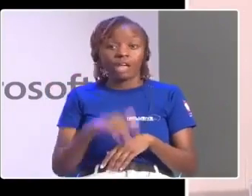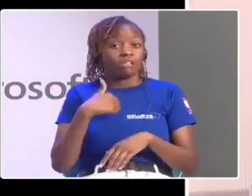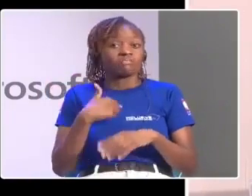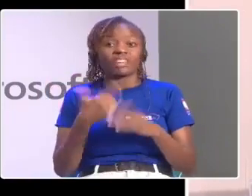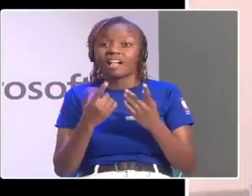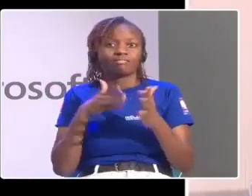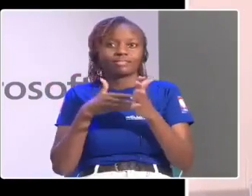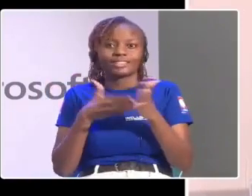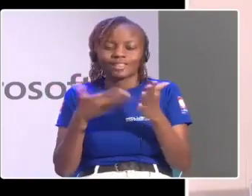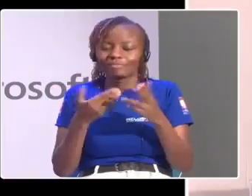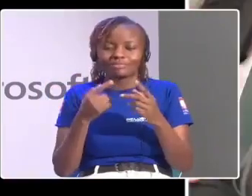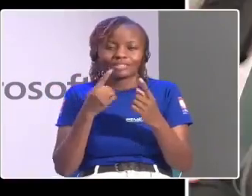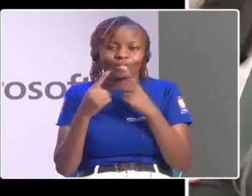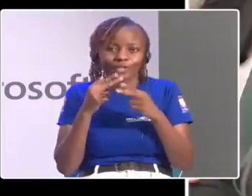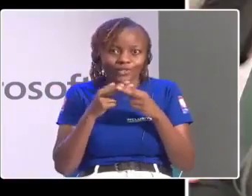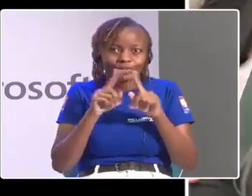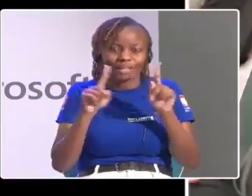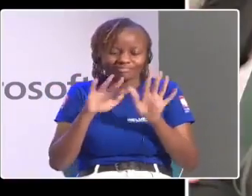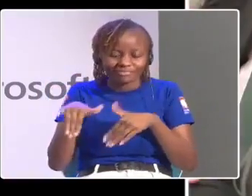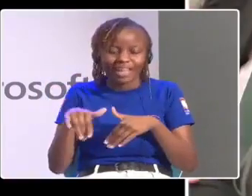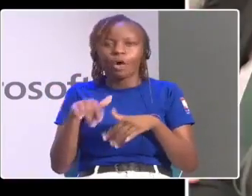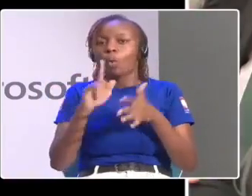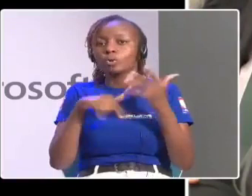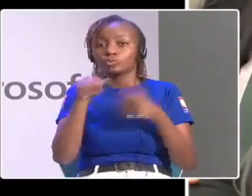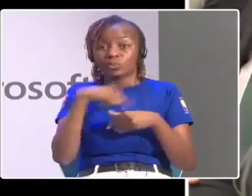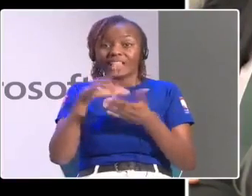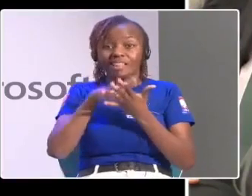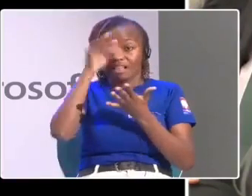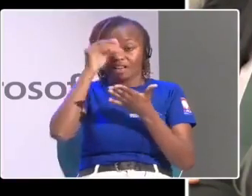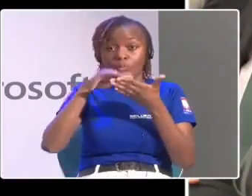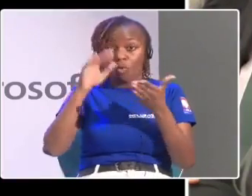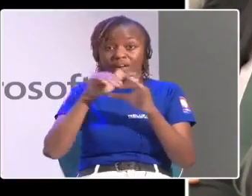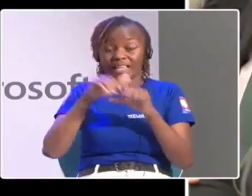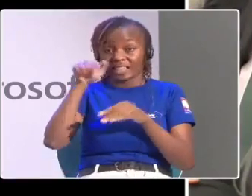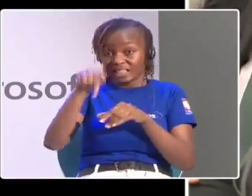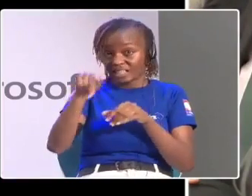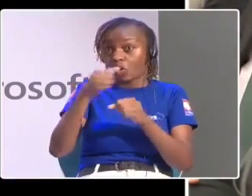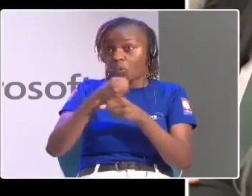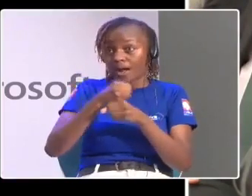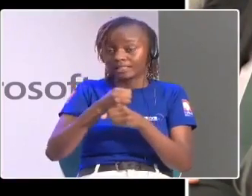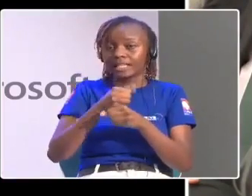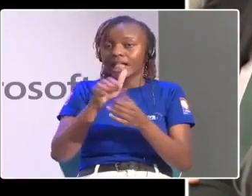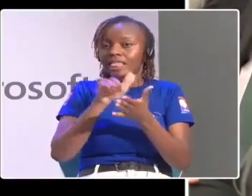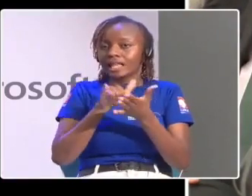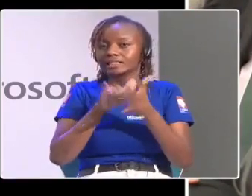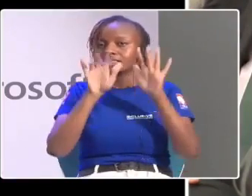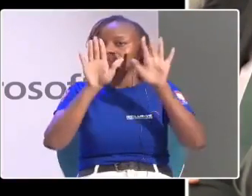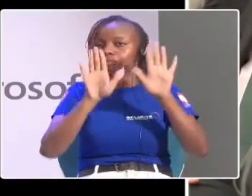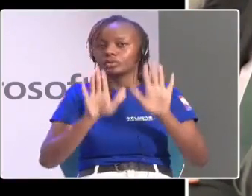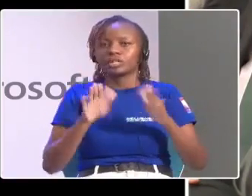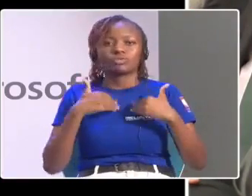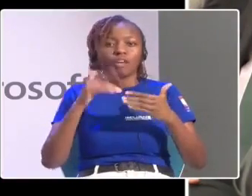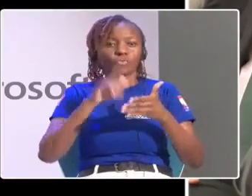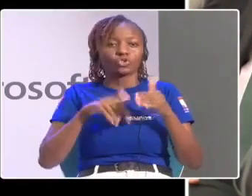but one of the things that we've learned most about on this journey has been the importance of following the